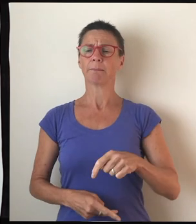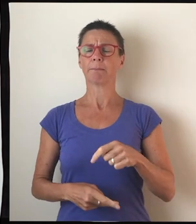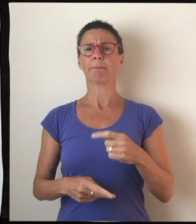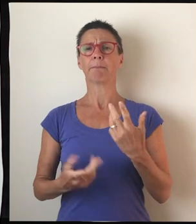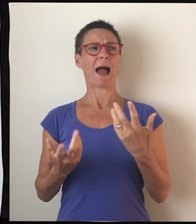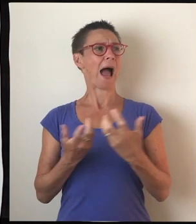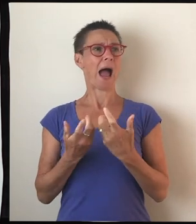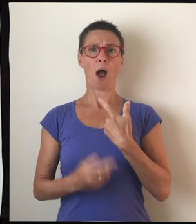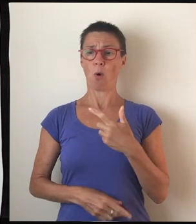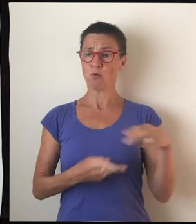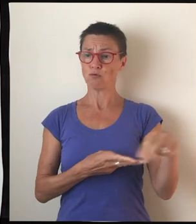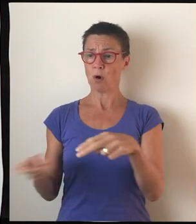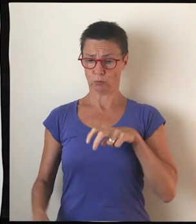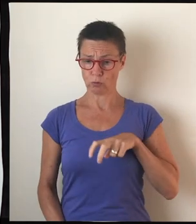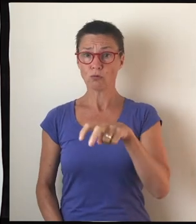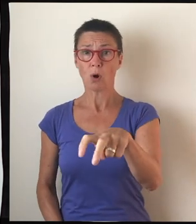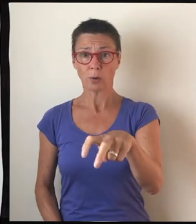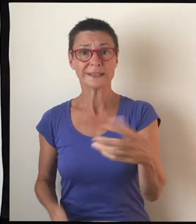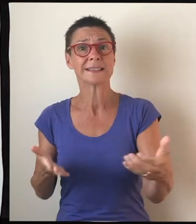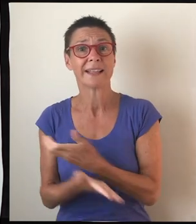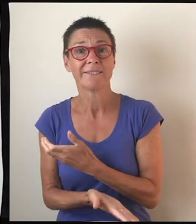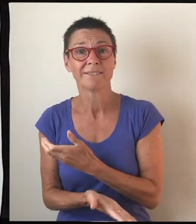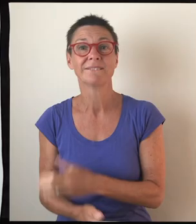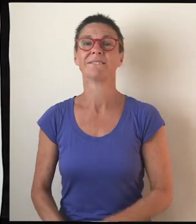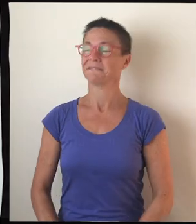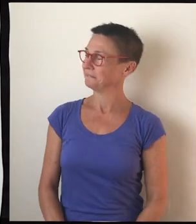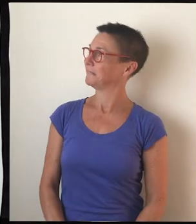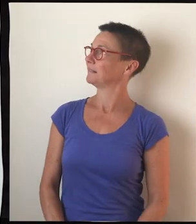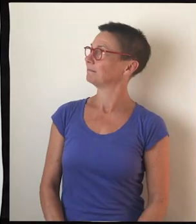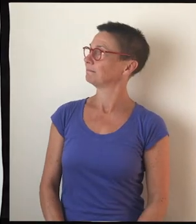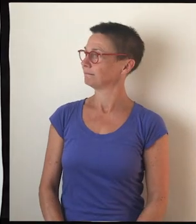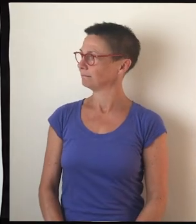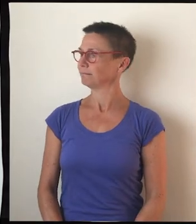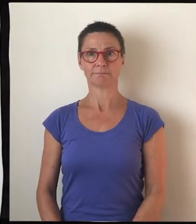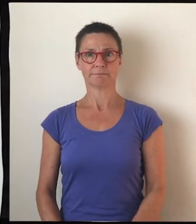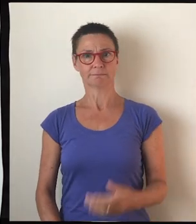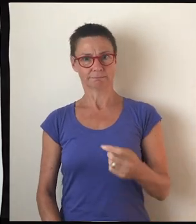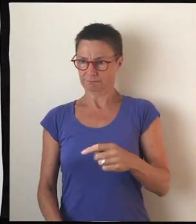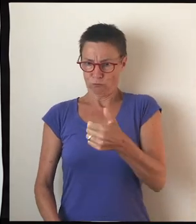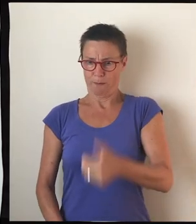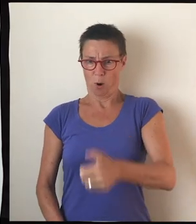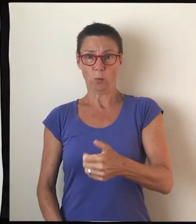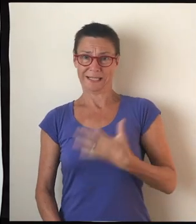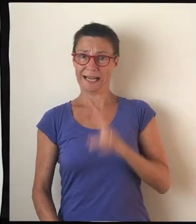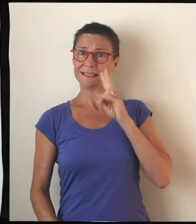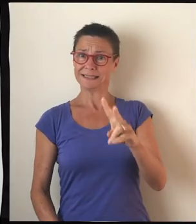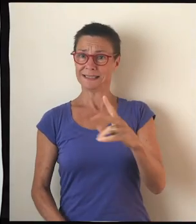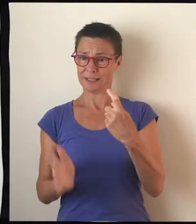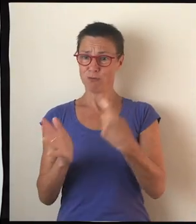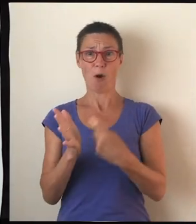the Green Cross Code. How to cross the road safely. Great. Well, first, get the remote control.